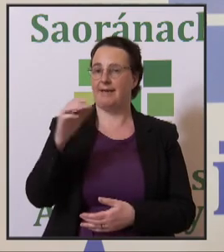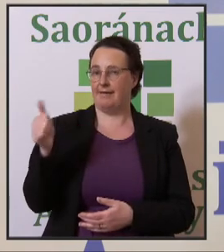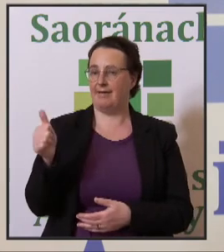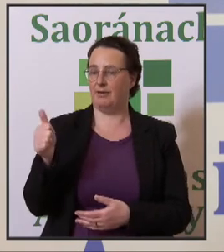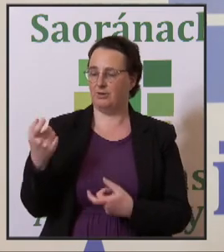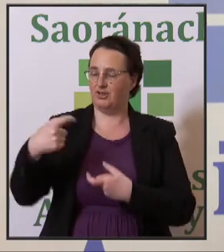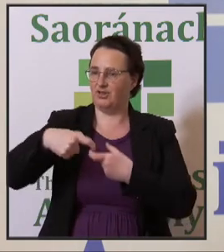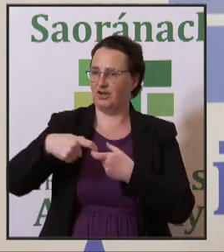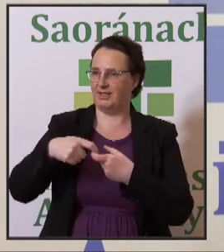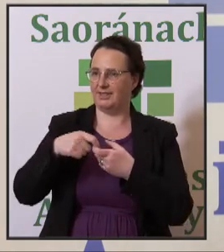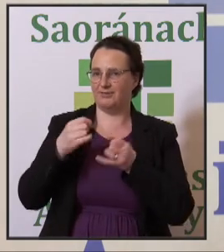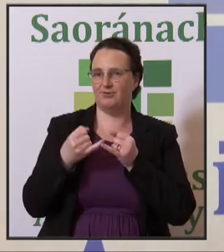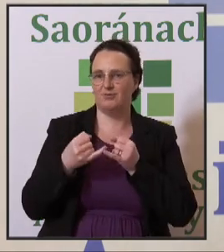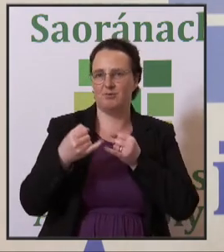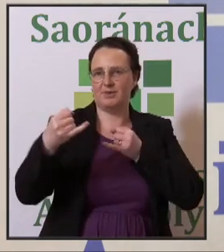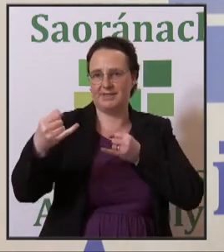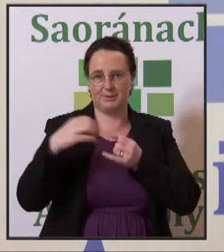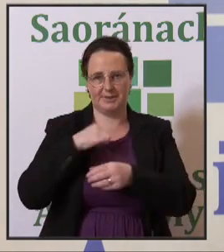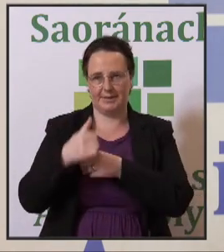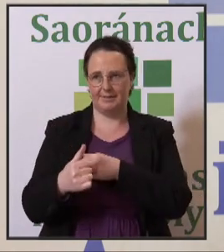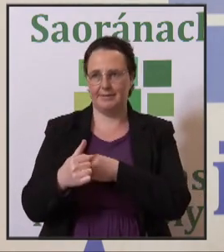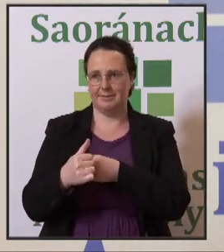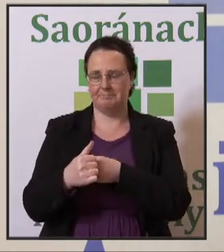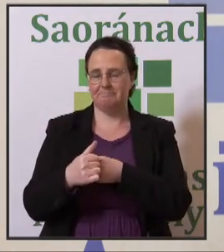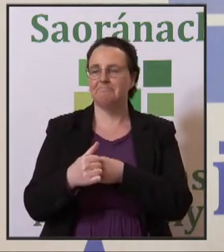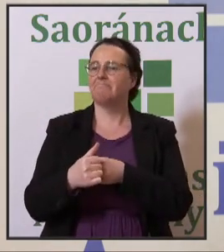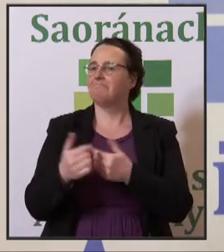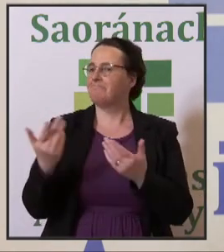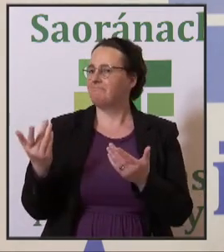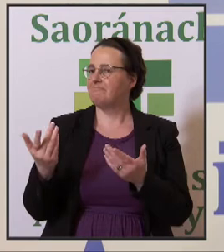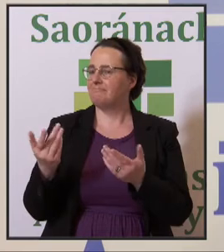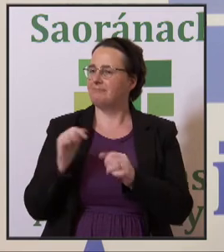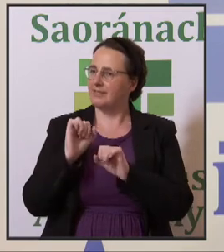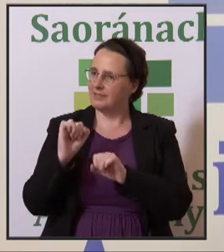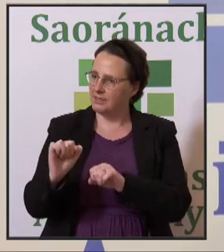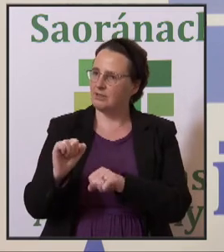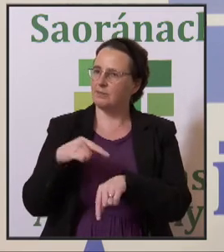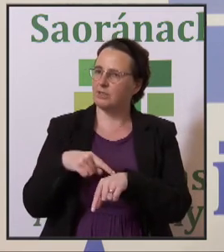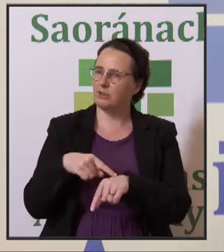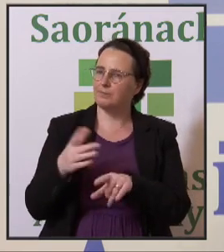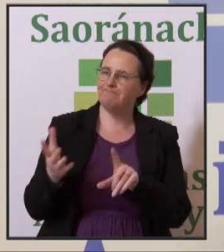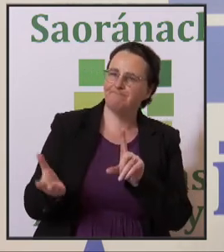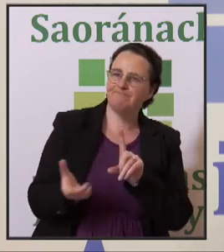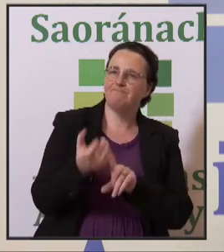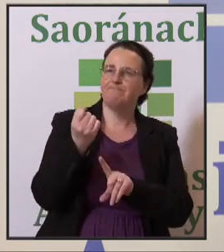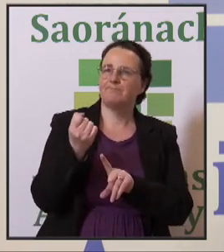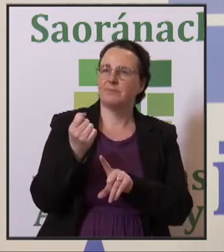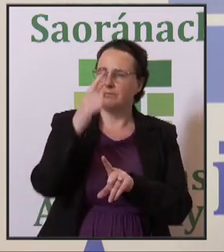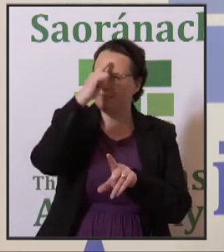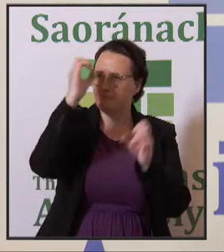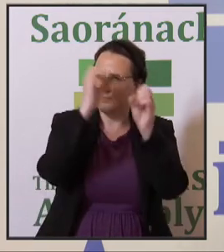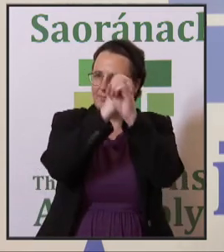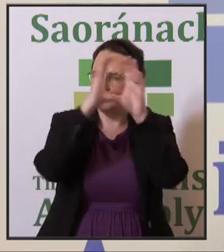joining us remotely today, it clearly lies within your grasp to identify the kind of Dublin in which you would like